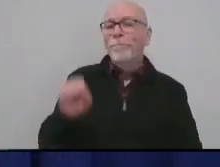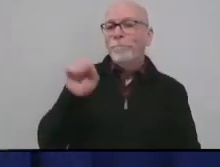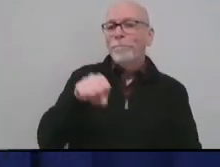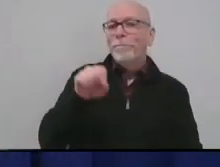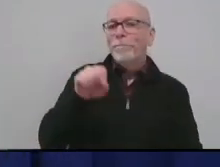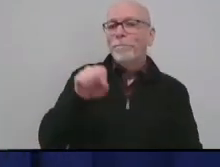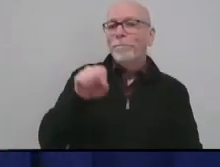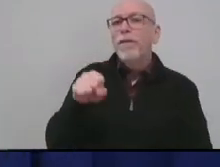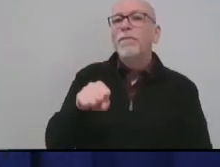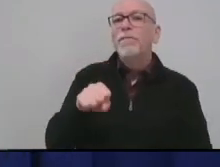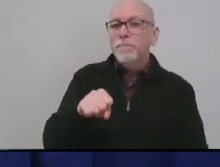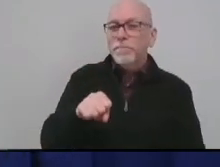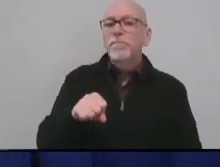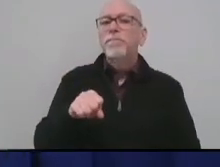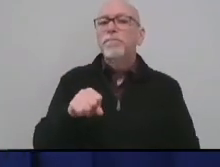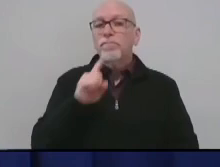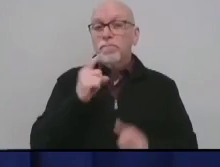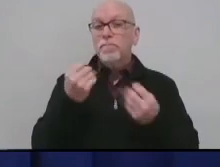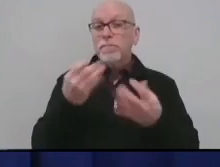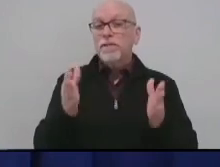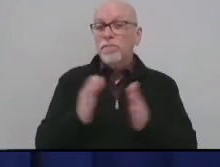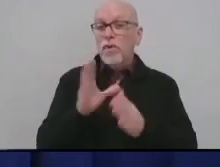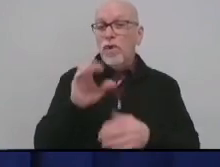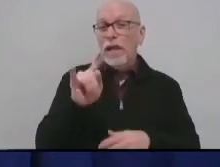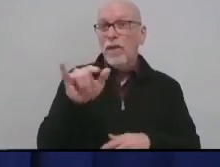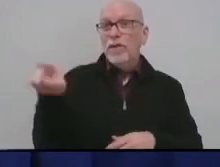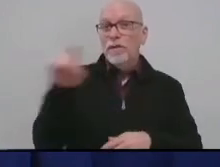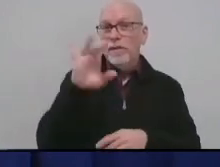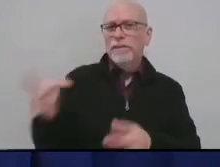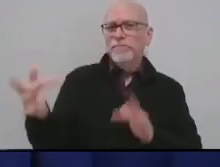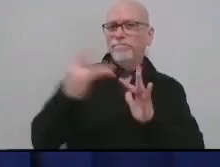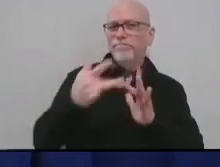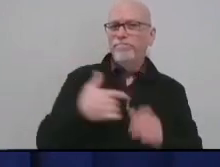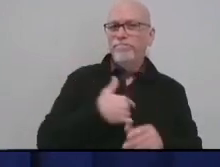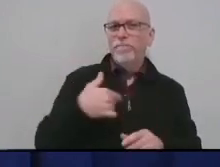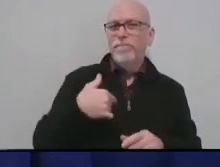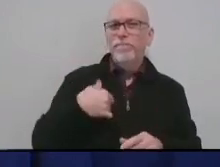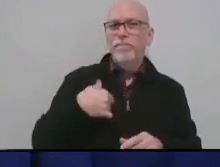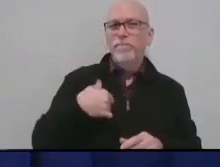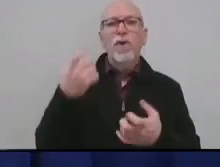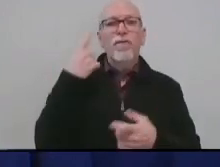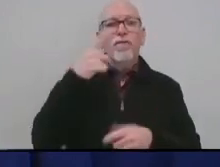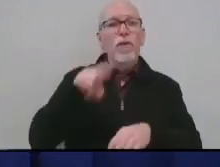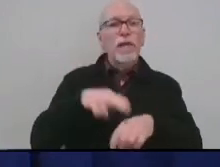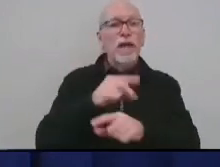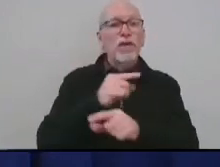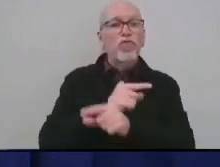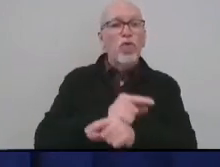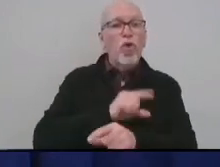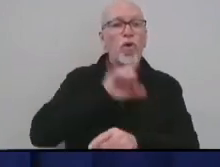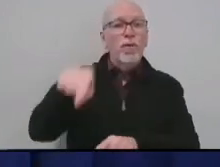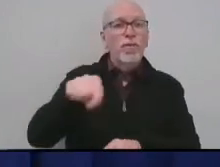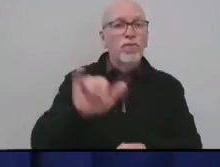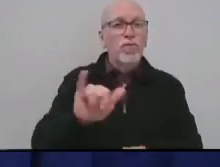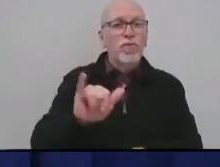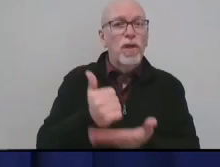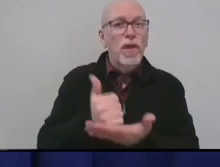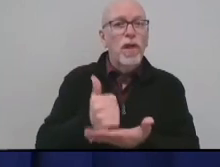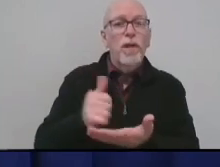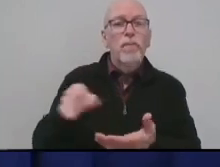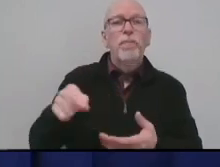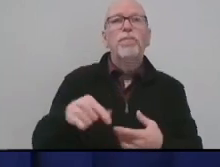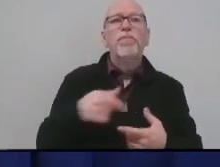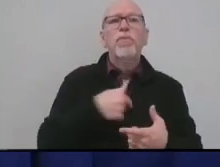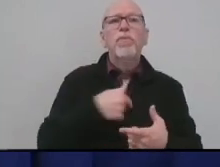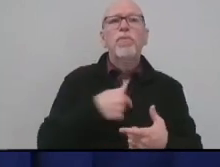smaller counties have reached out to us and asked for Guard members to be embedded with them to help. We have made grants available so